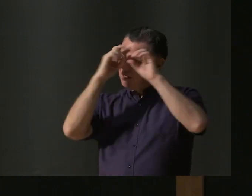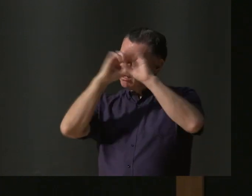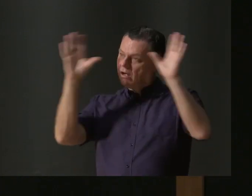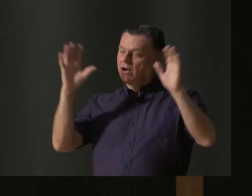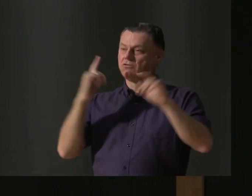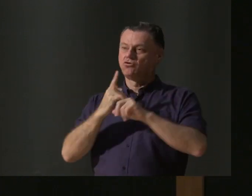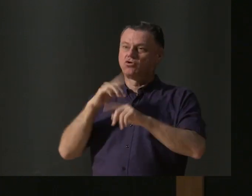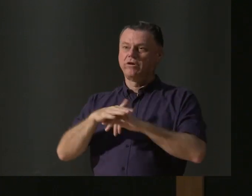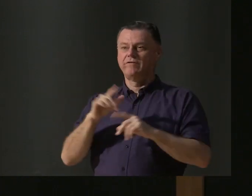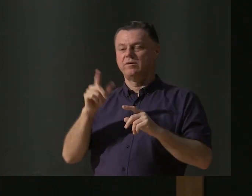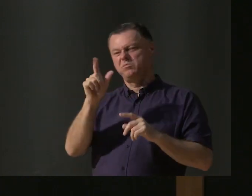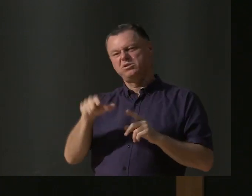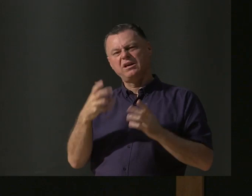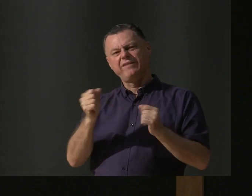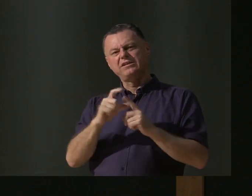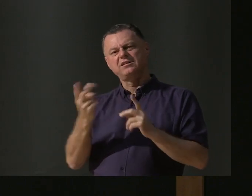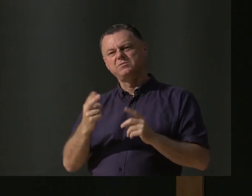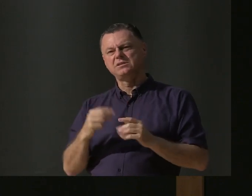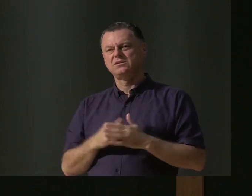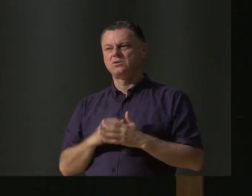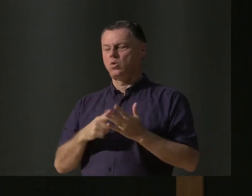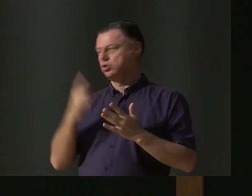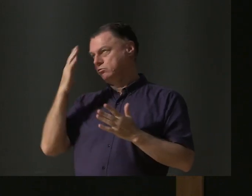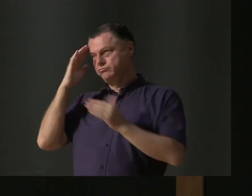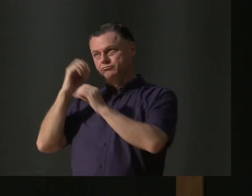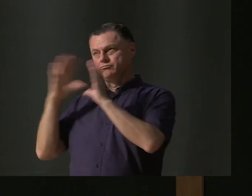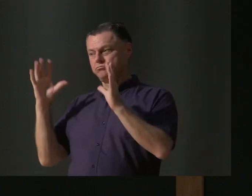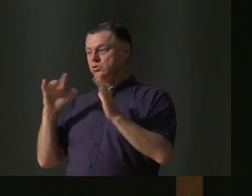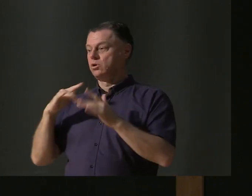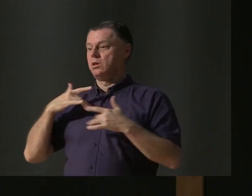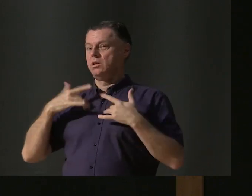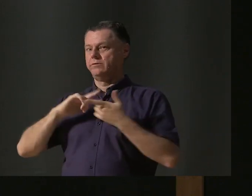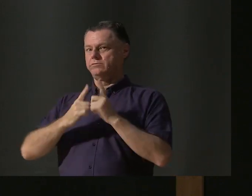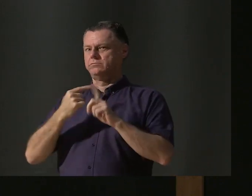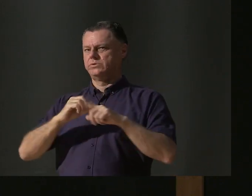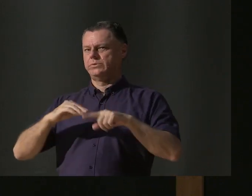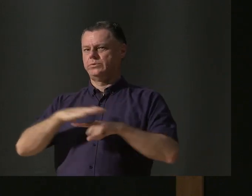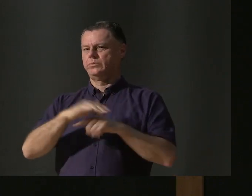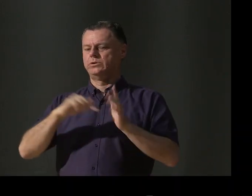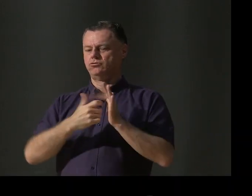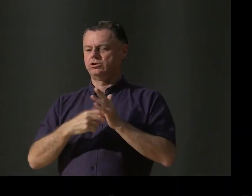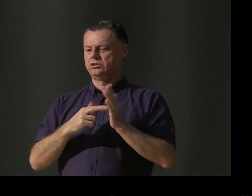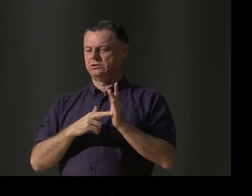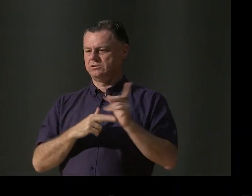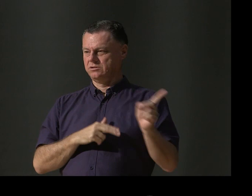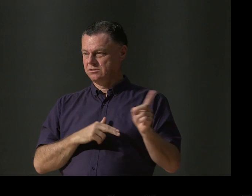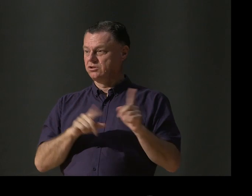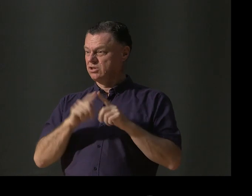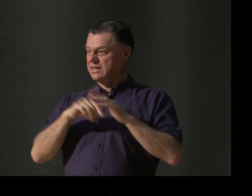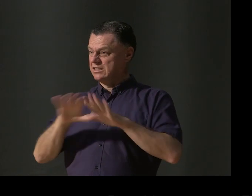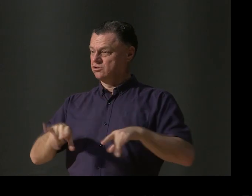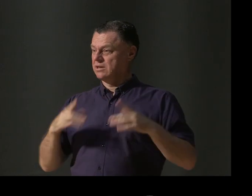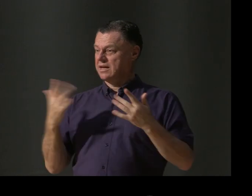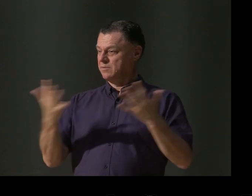a little bit, we can not only change Tristan's life, but the lives of 1.2